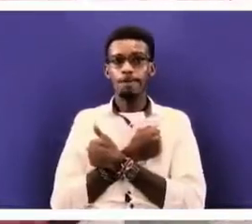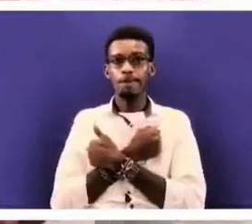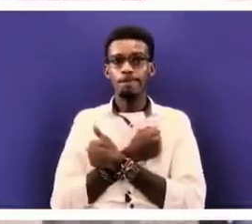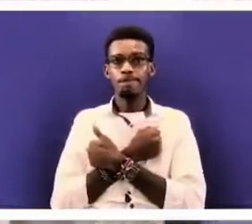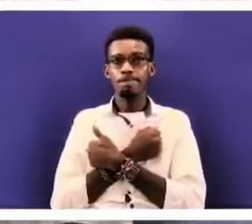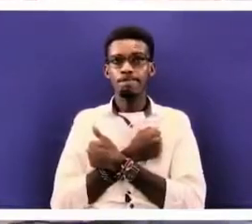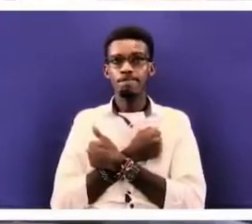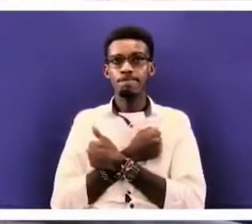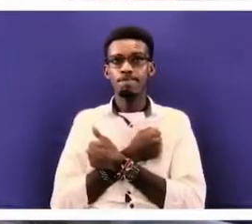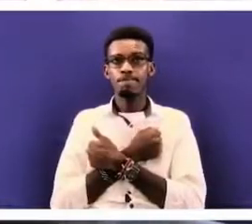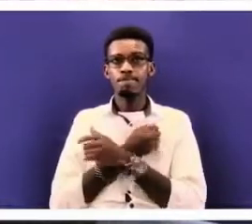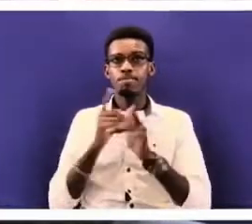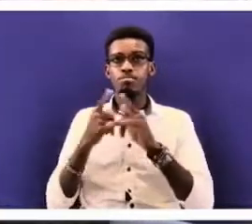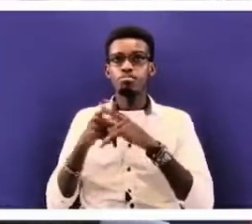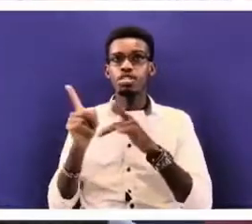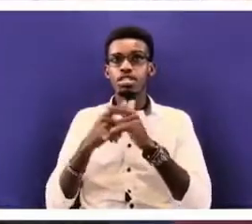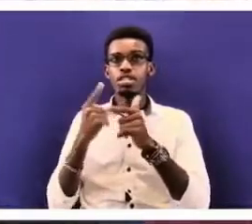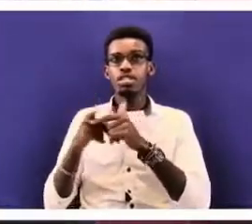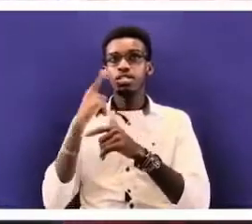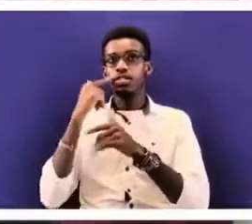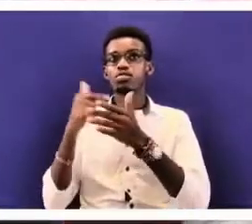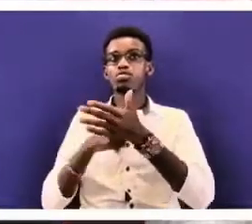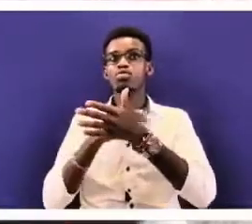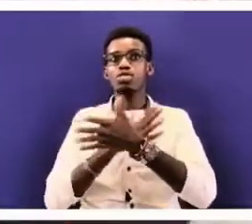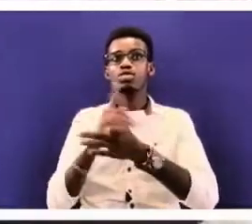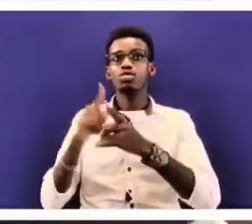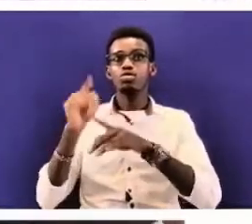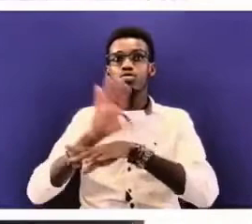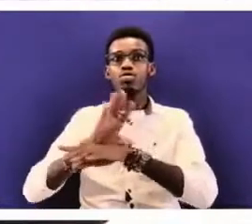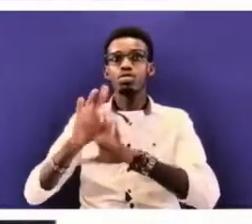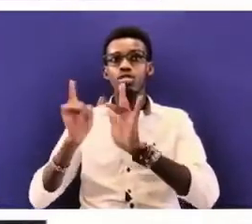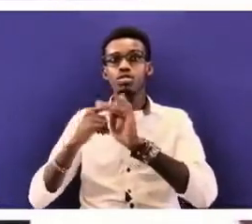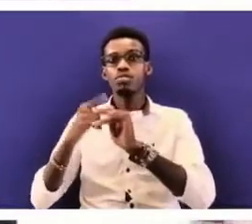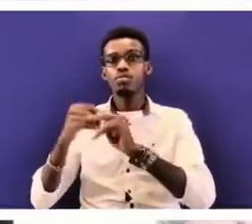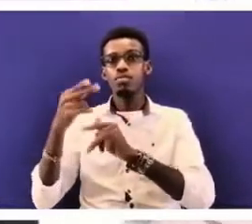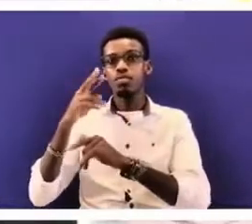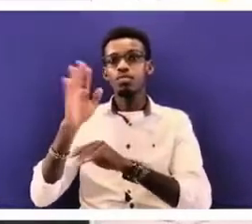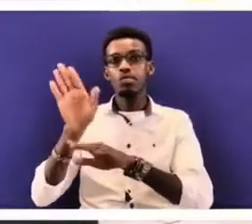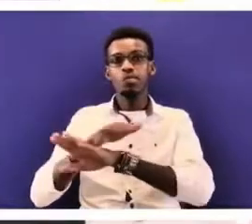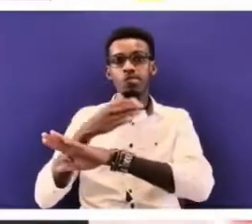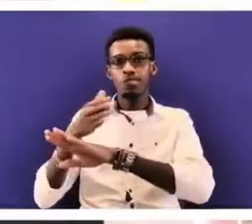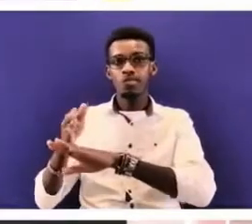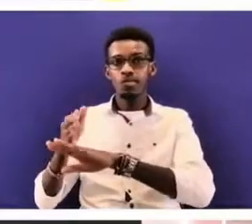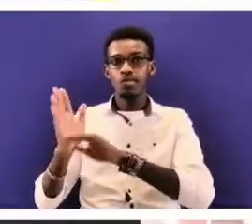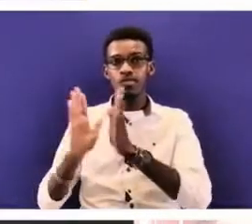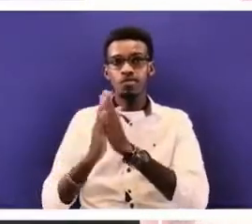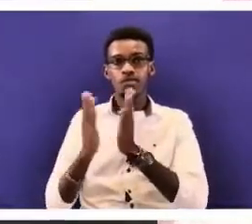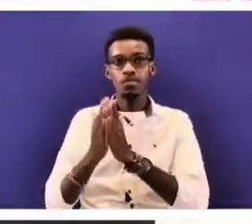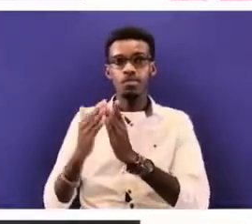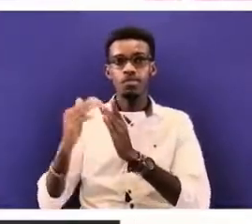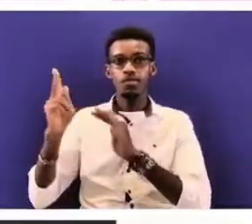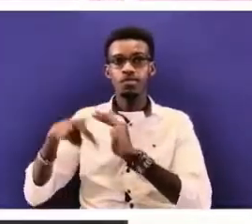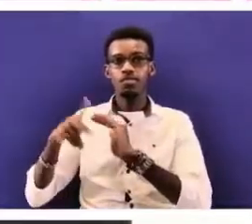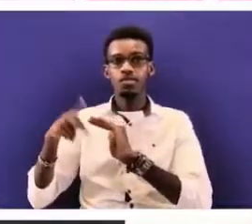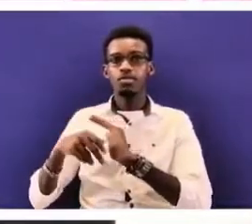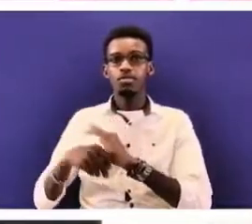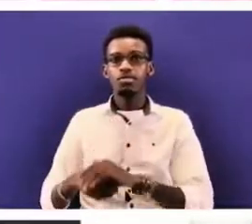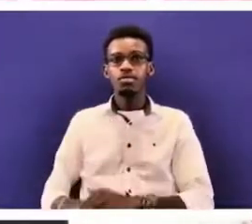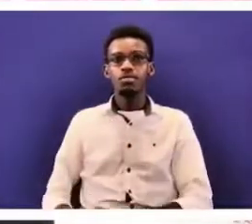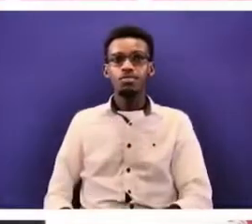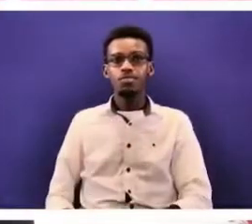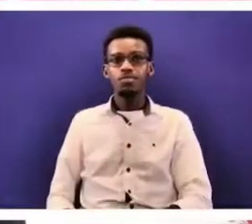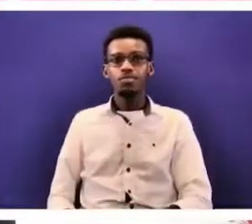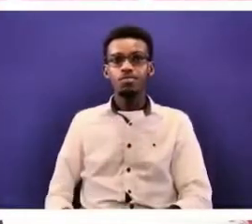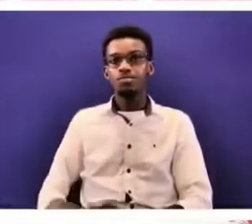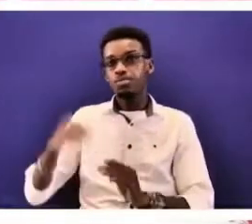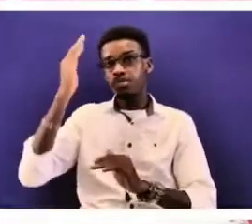But yet, I keep all the doctrines of the church. Do you know the handbook, the doctrines of the Presbyterian Church? I know